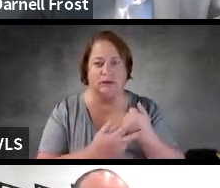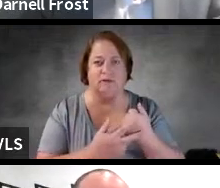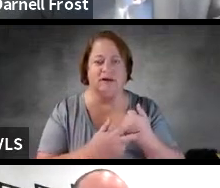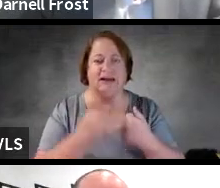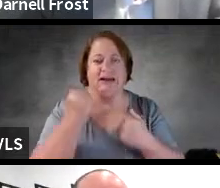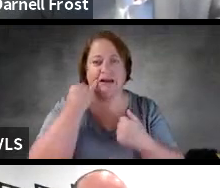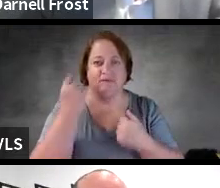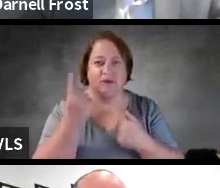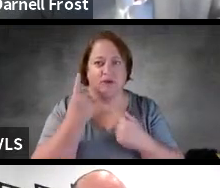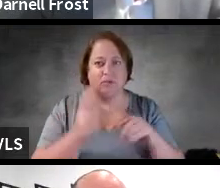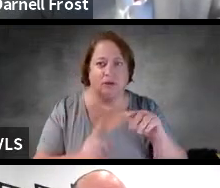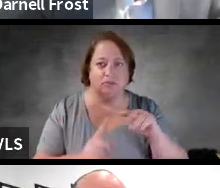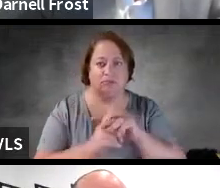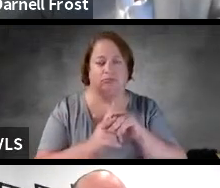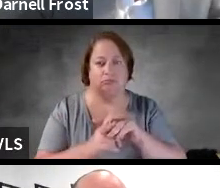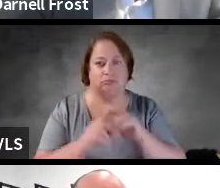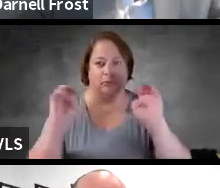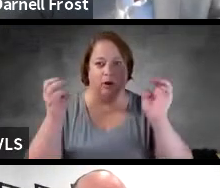case something happened.